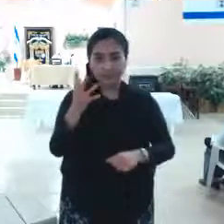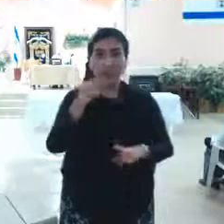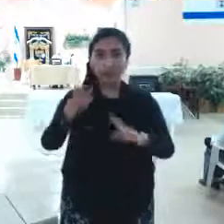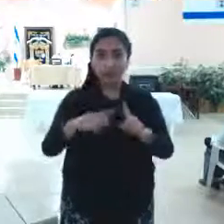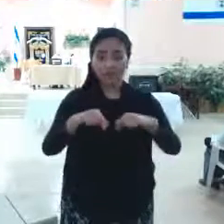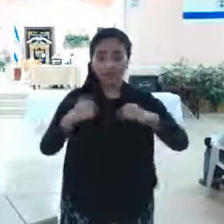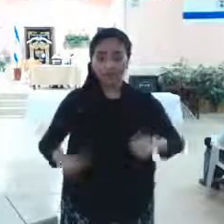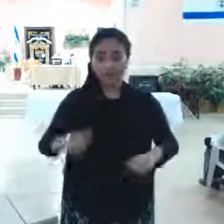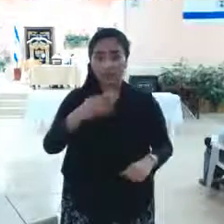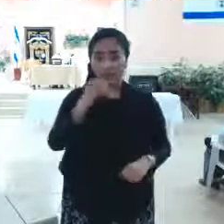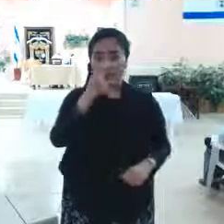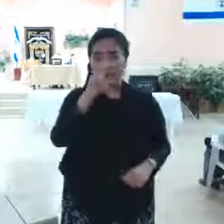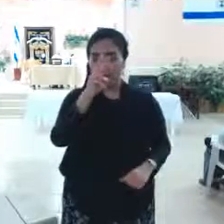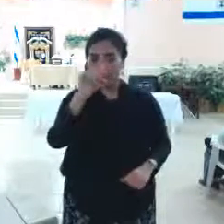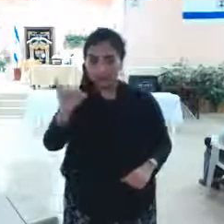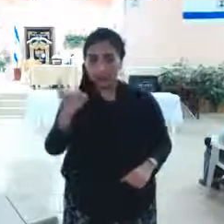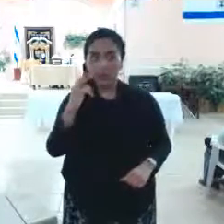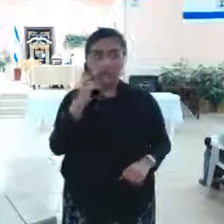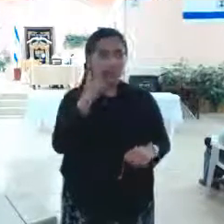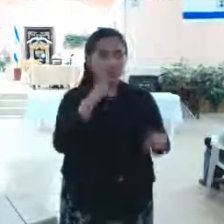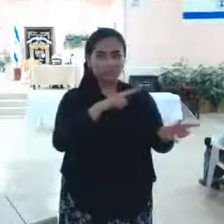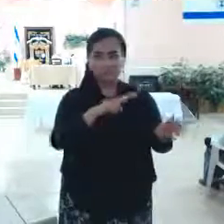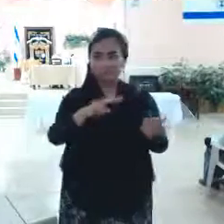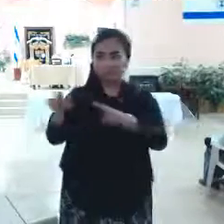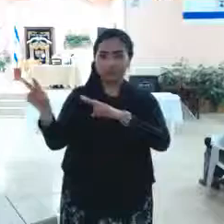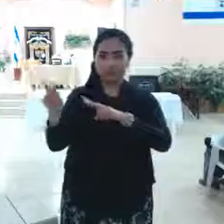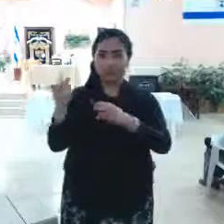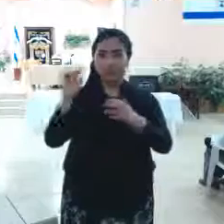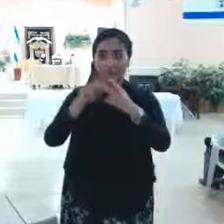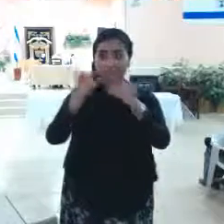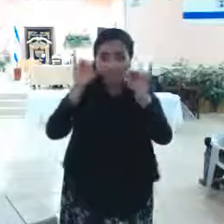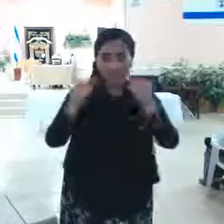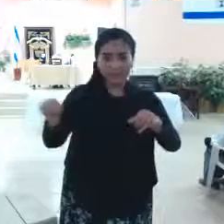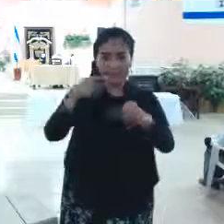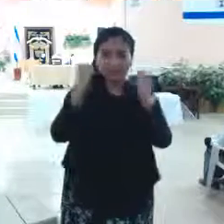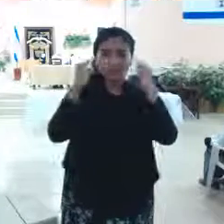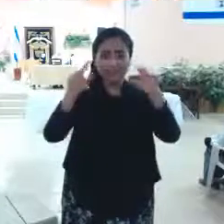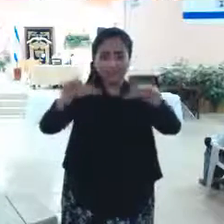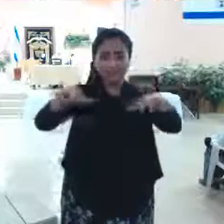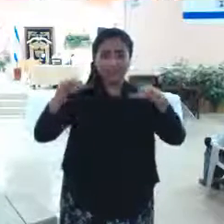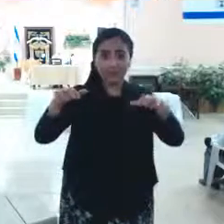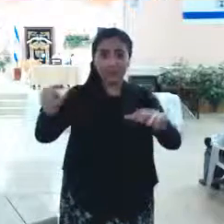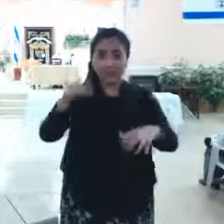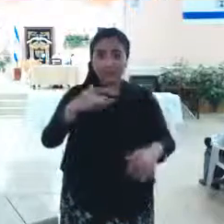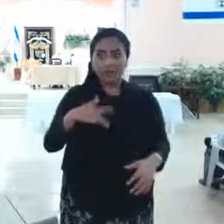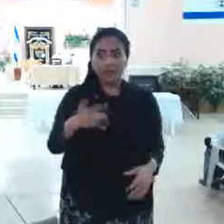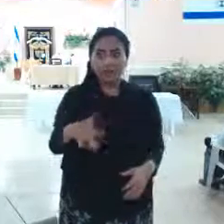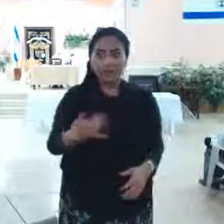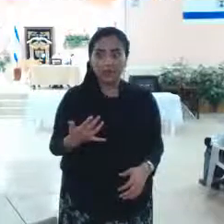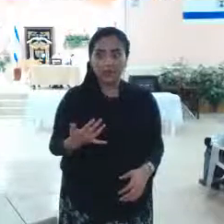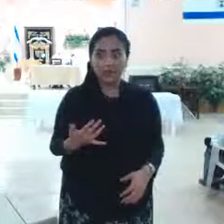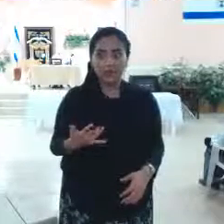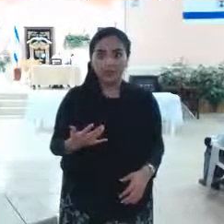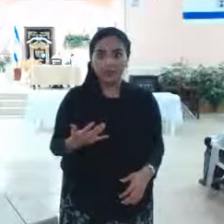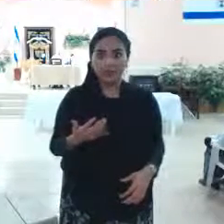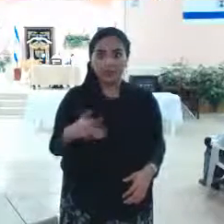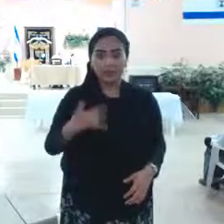precious. When the Kohanim and the Levites, they saw the dedication of the multitudes, they